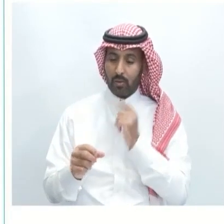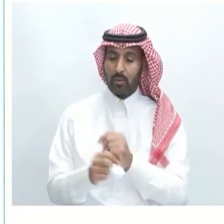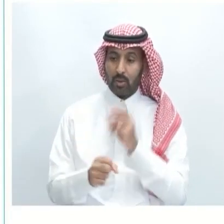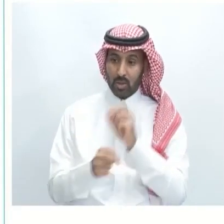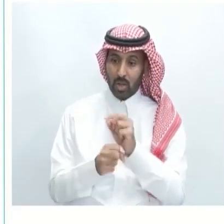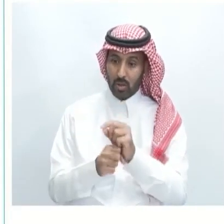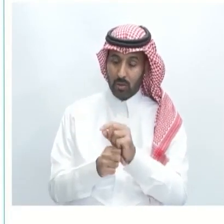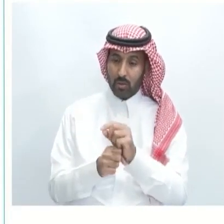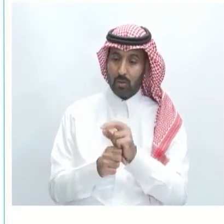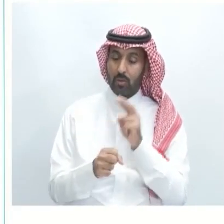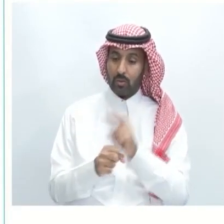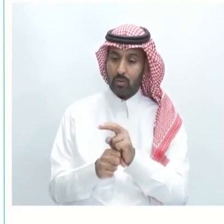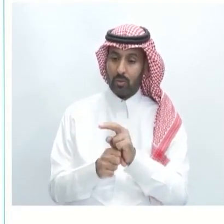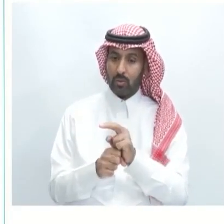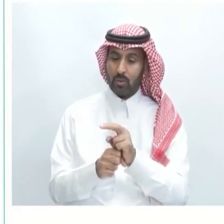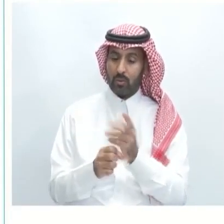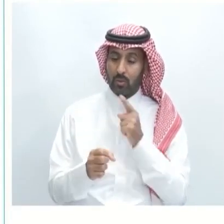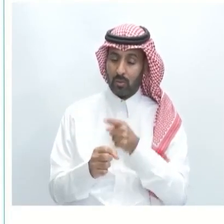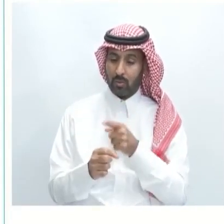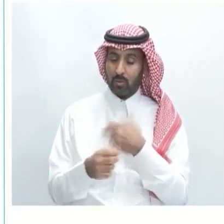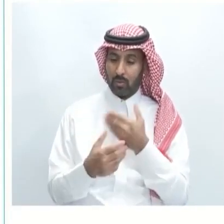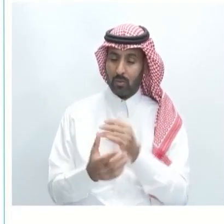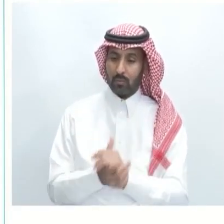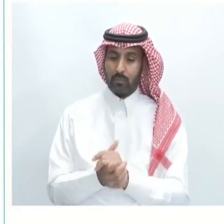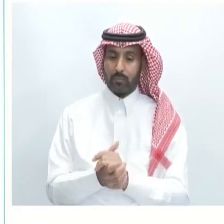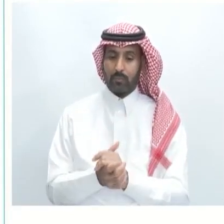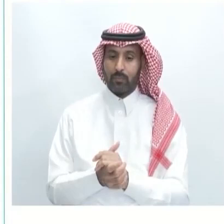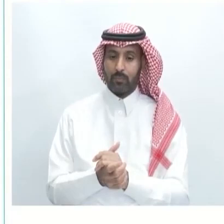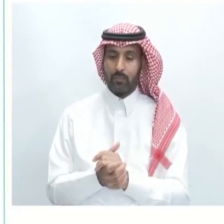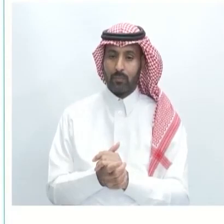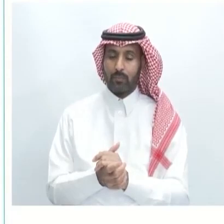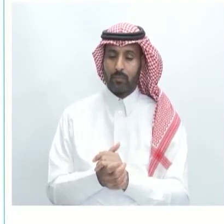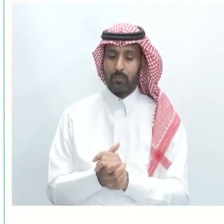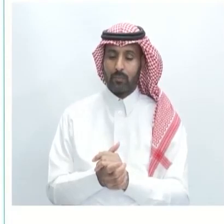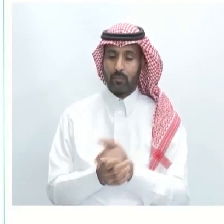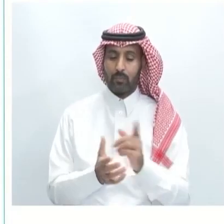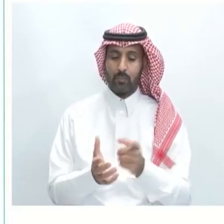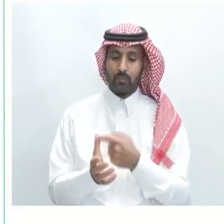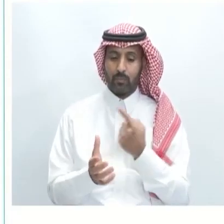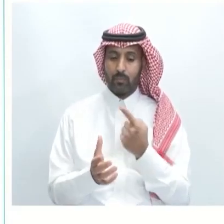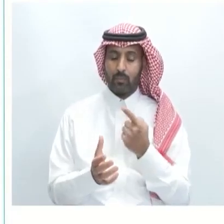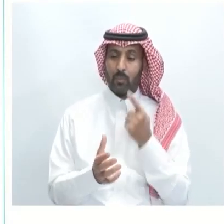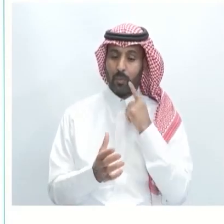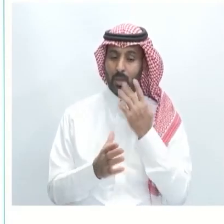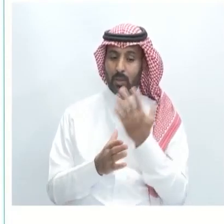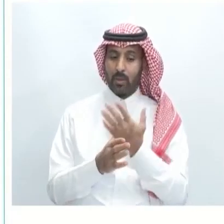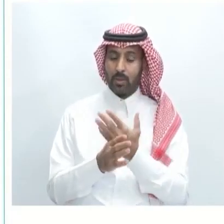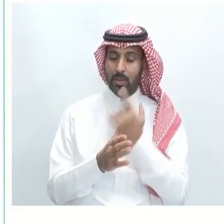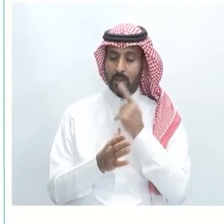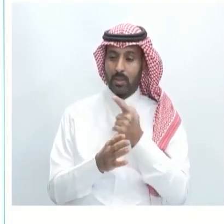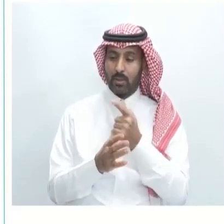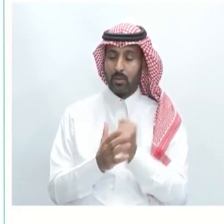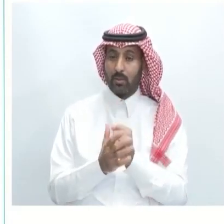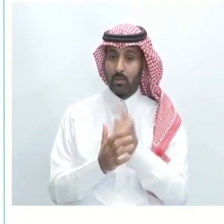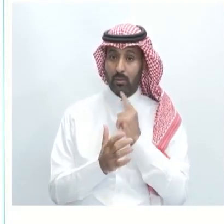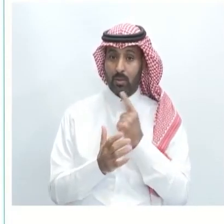the story. They didn't have the heart to tell him it was a joke. So the answer here is yes. Since he